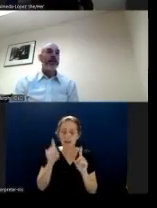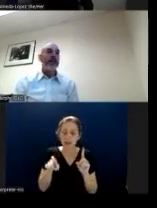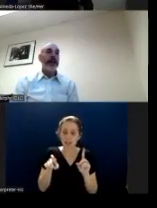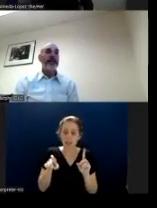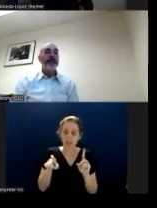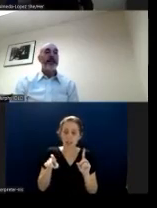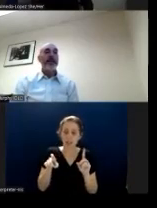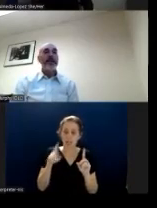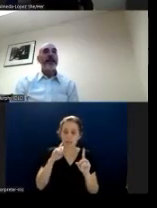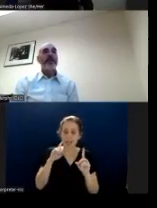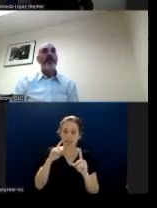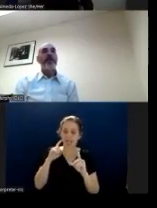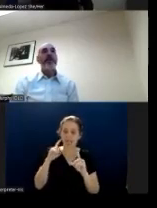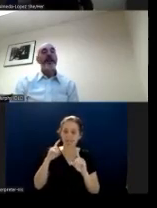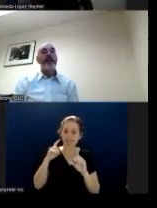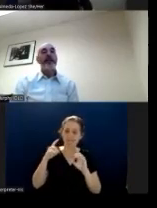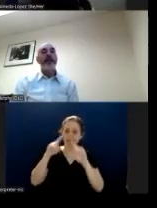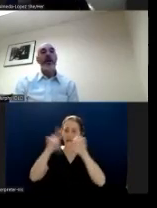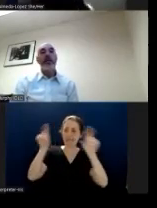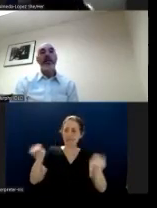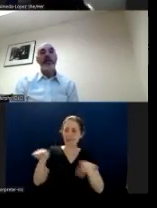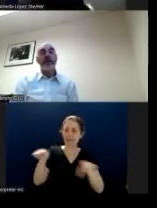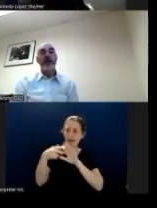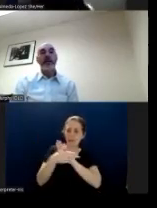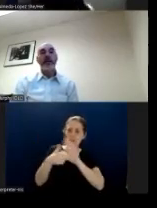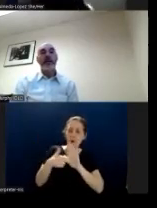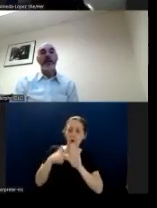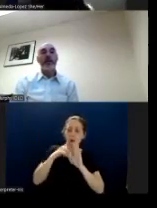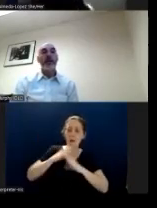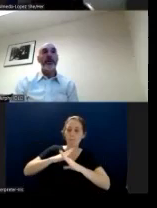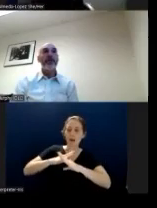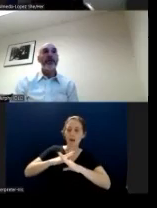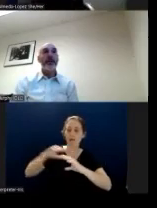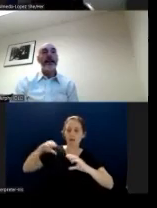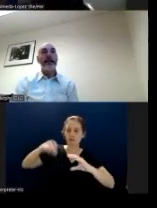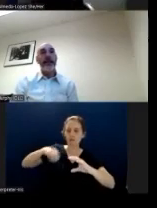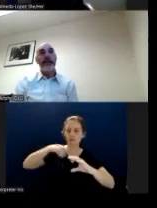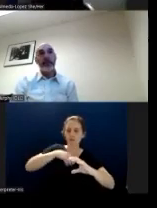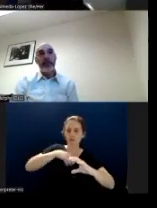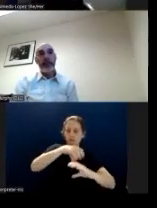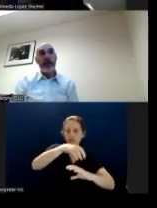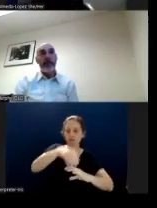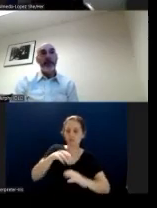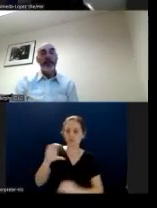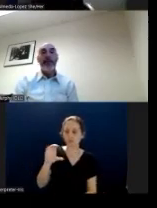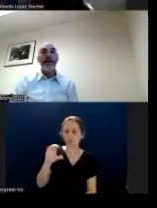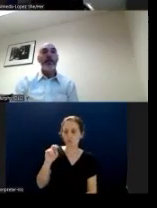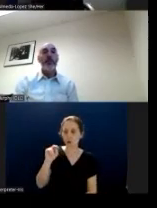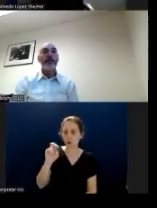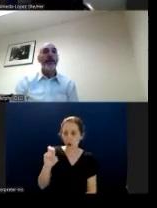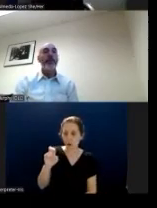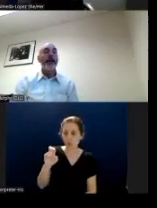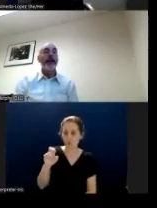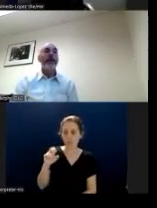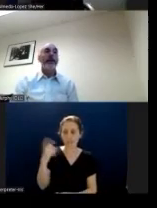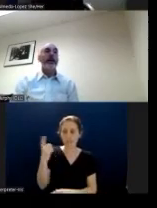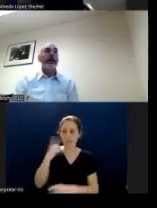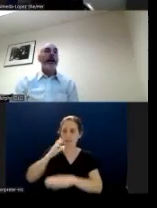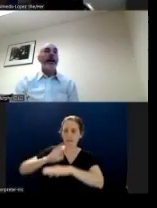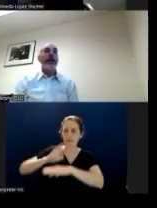marked, right? So they can use cones or some sort of any sort of barrier that warns